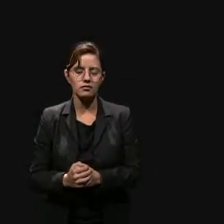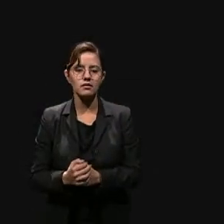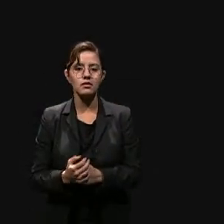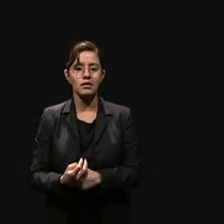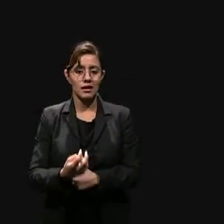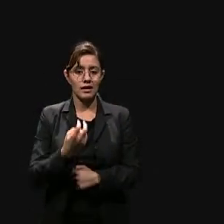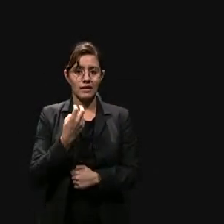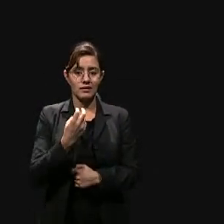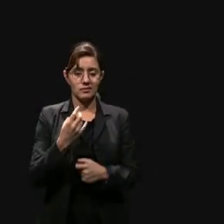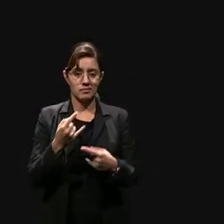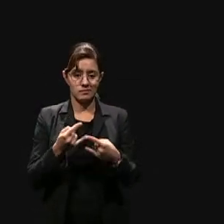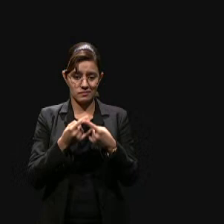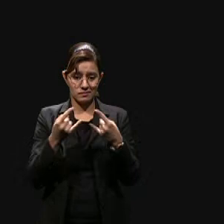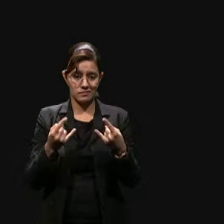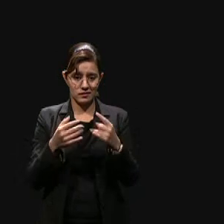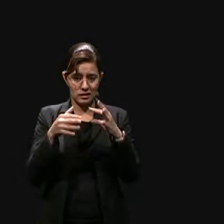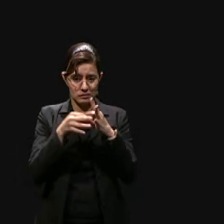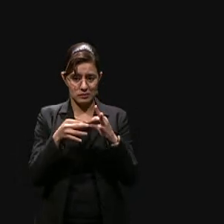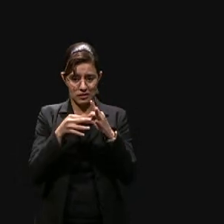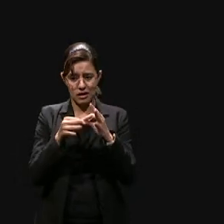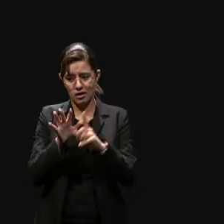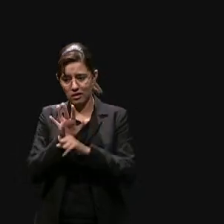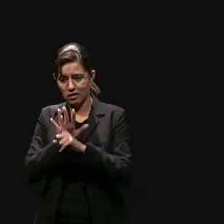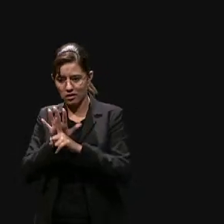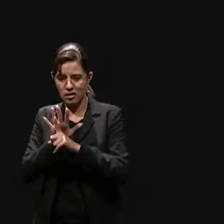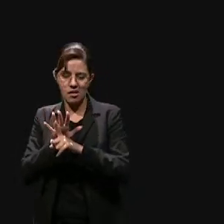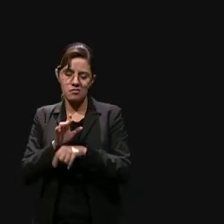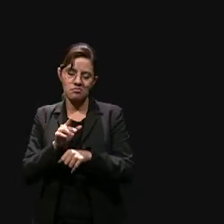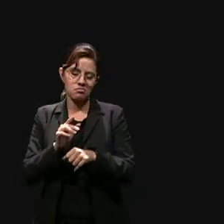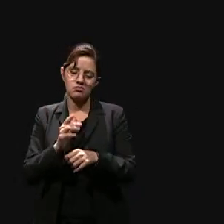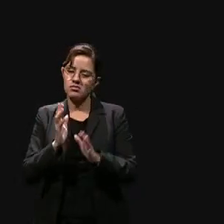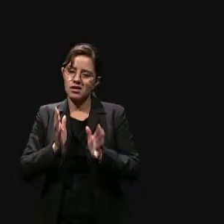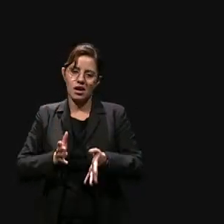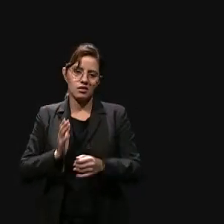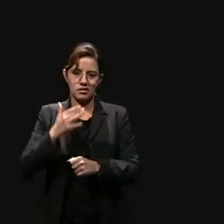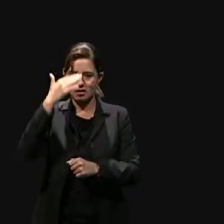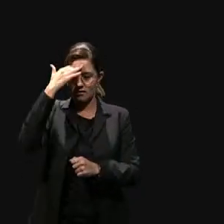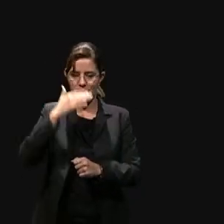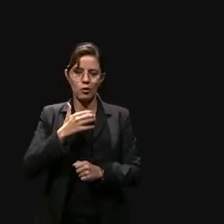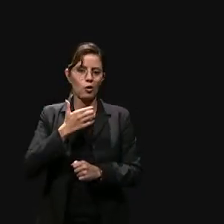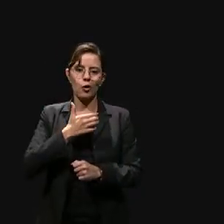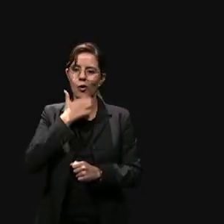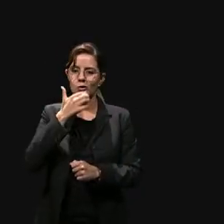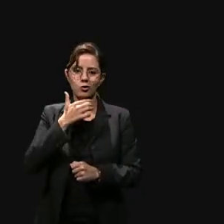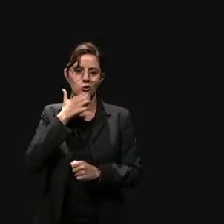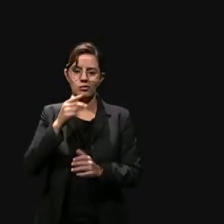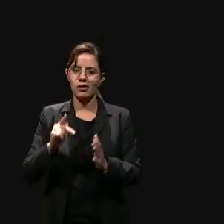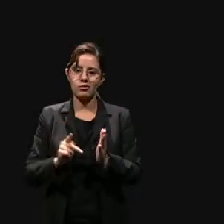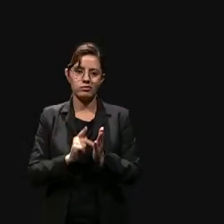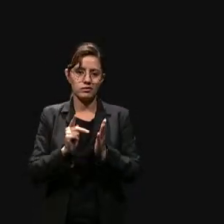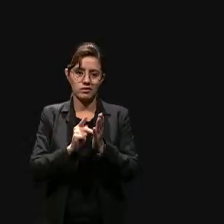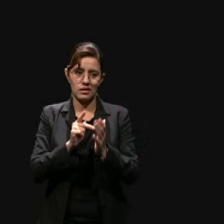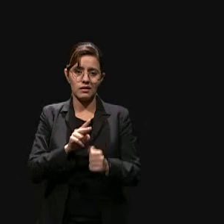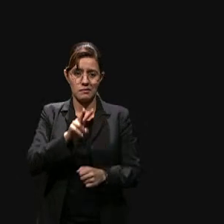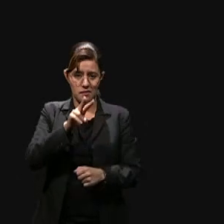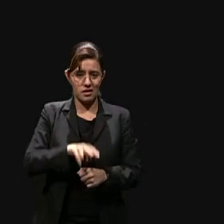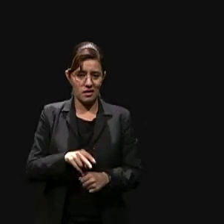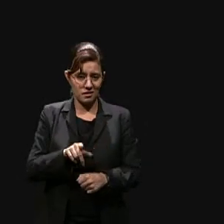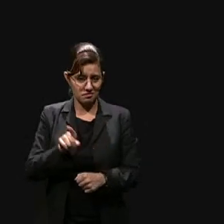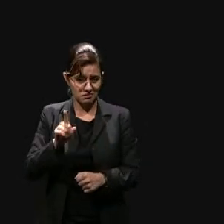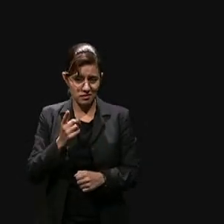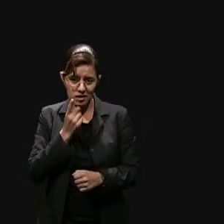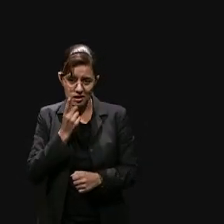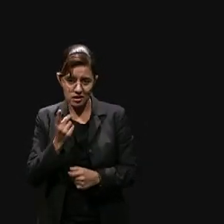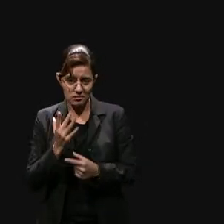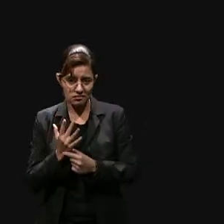even though they've been debunked. And that's part of the additional challenge here, is that we have some legitimate news sources